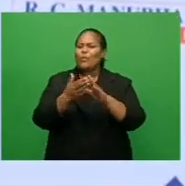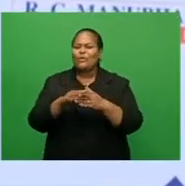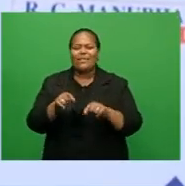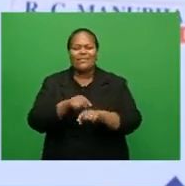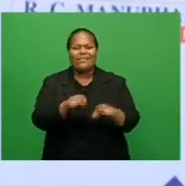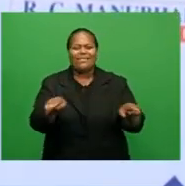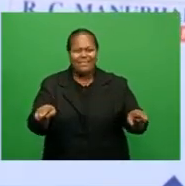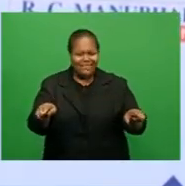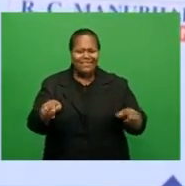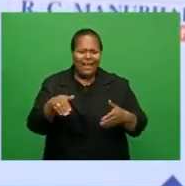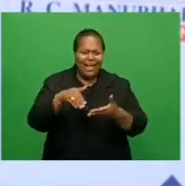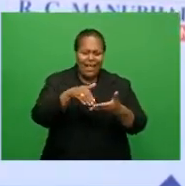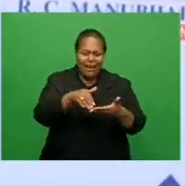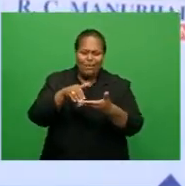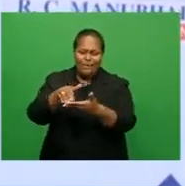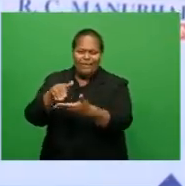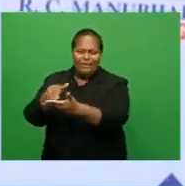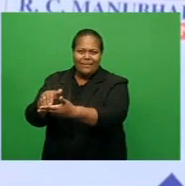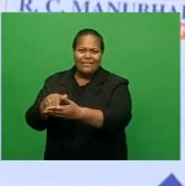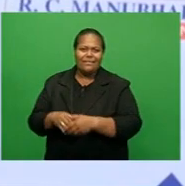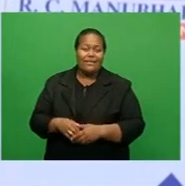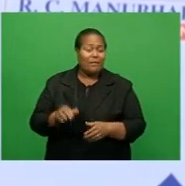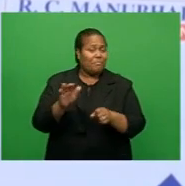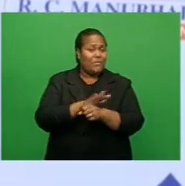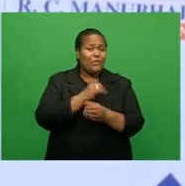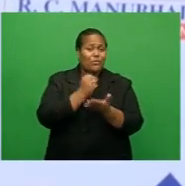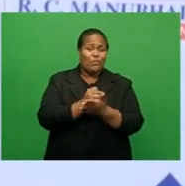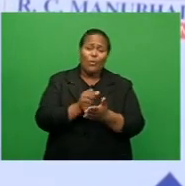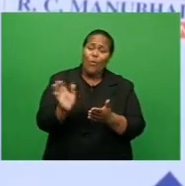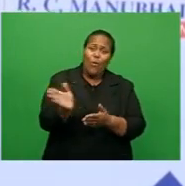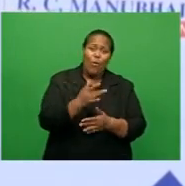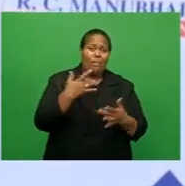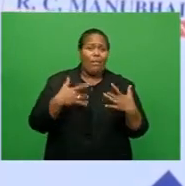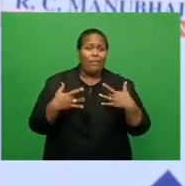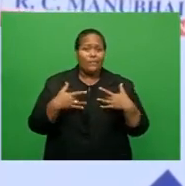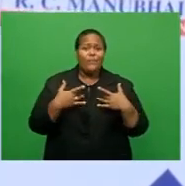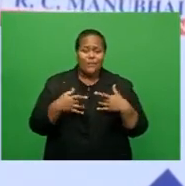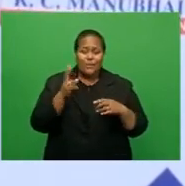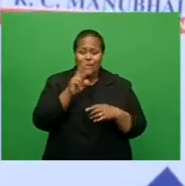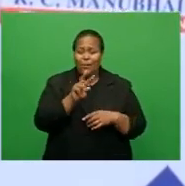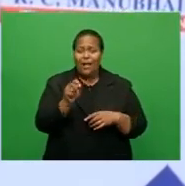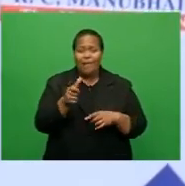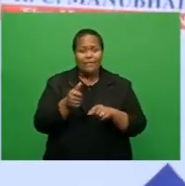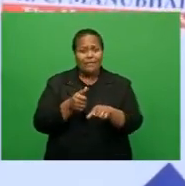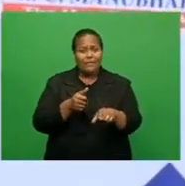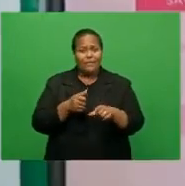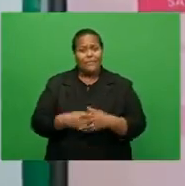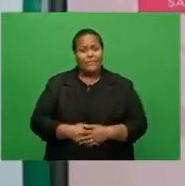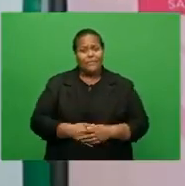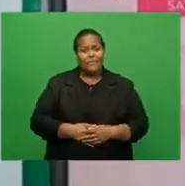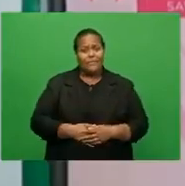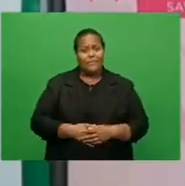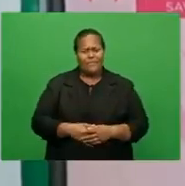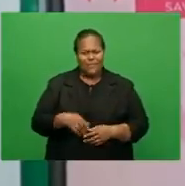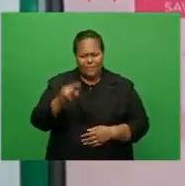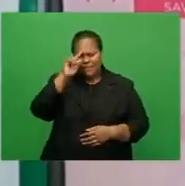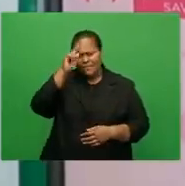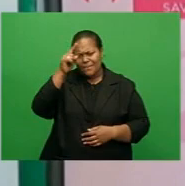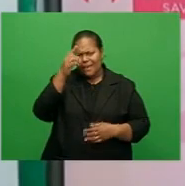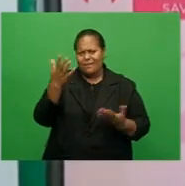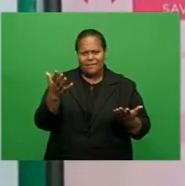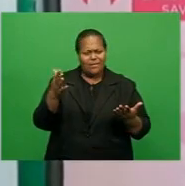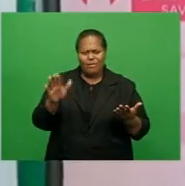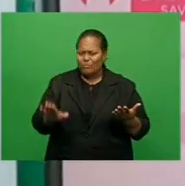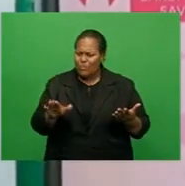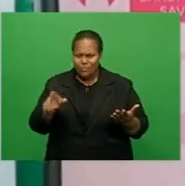all lives are taken care of. We understand there are some less fortunate people in the